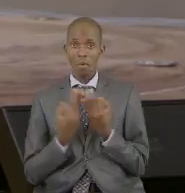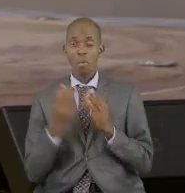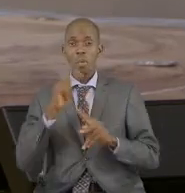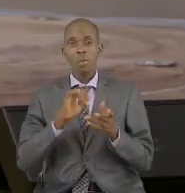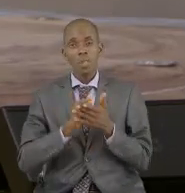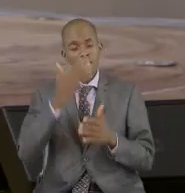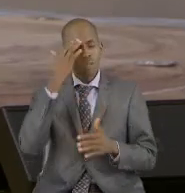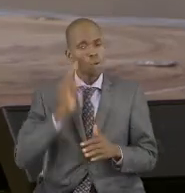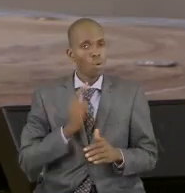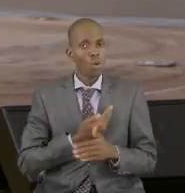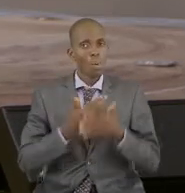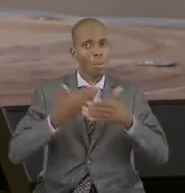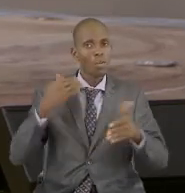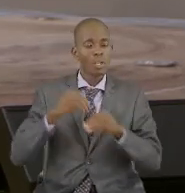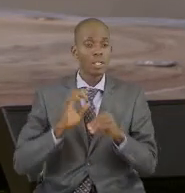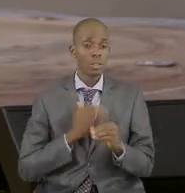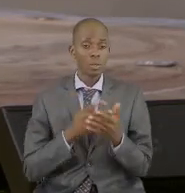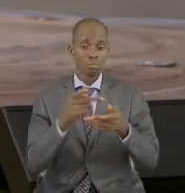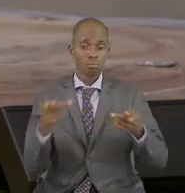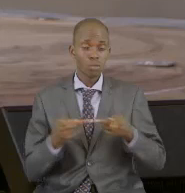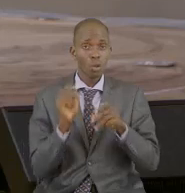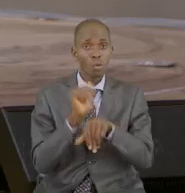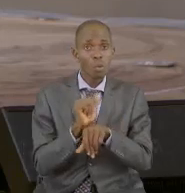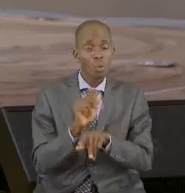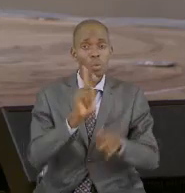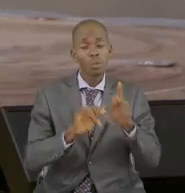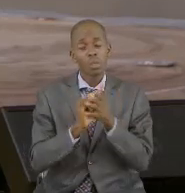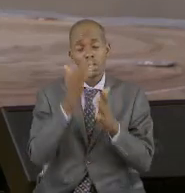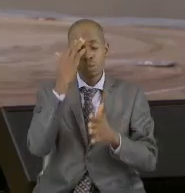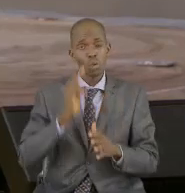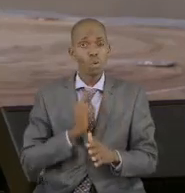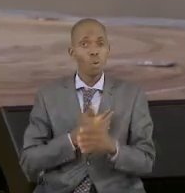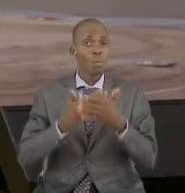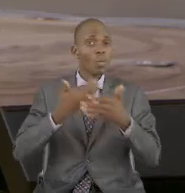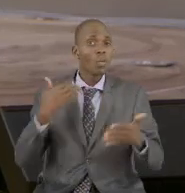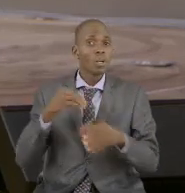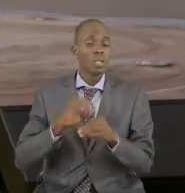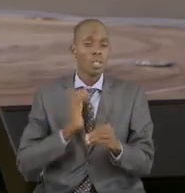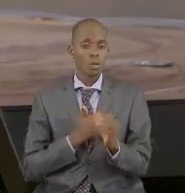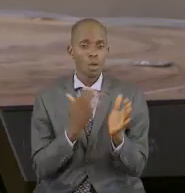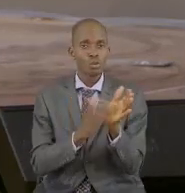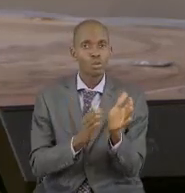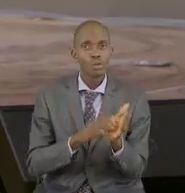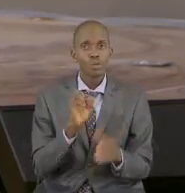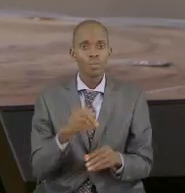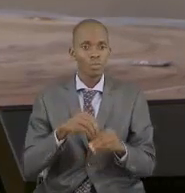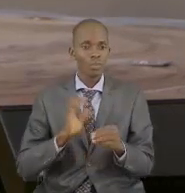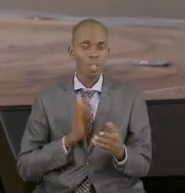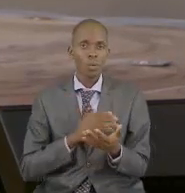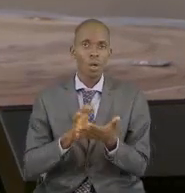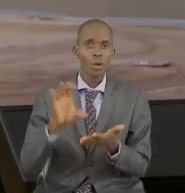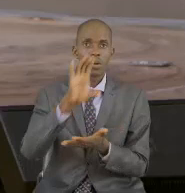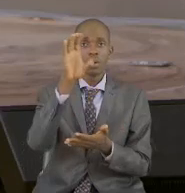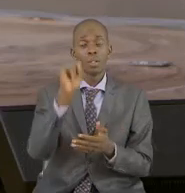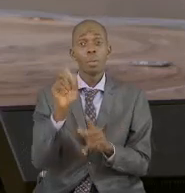our places of work, the people who knew us before in our schools, in our colleges, the